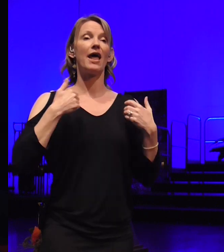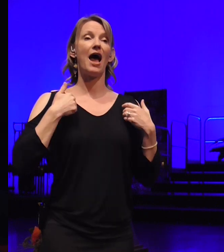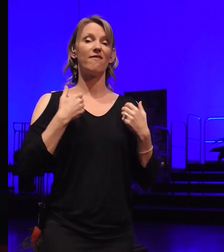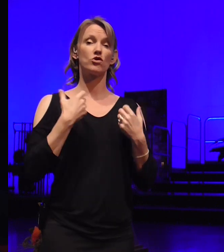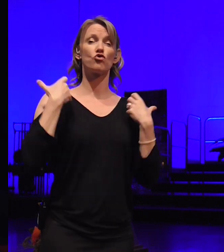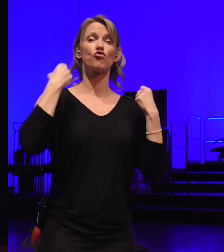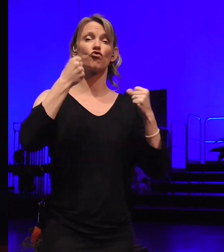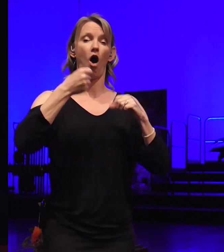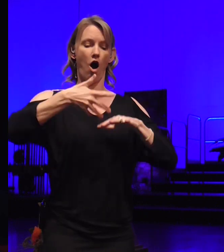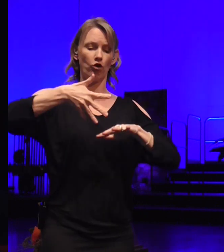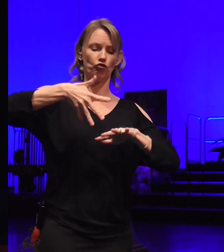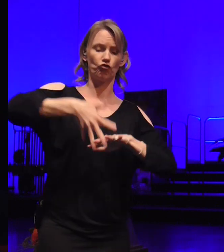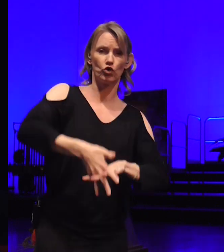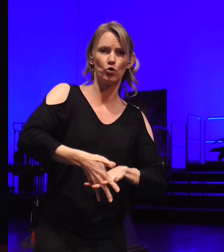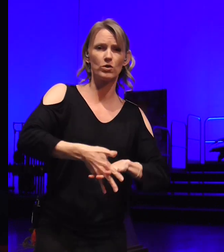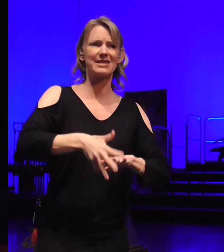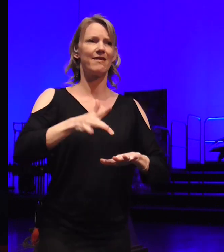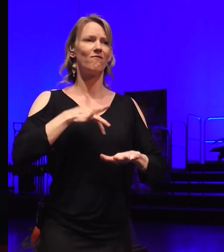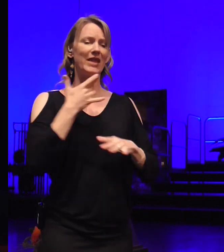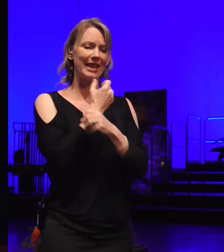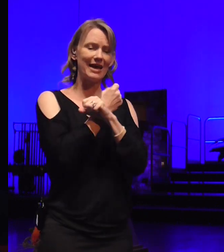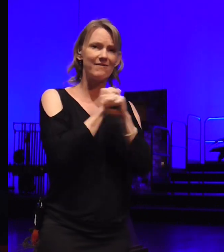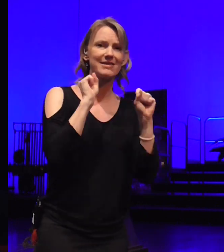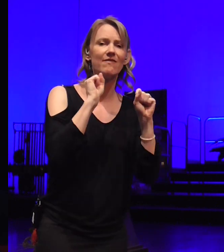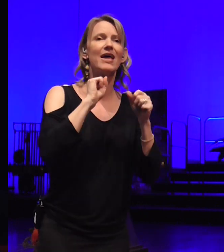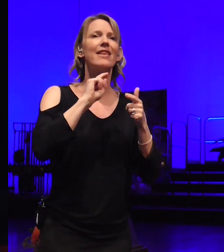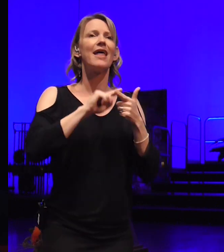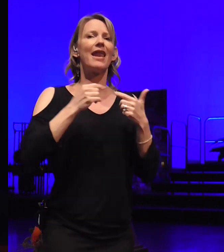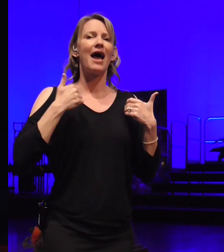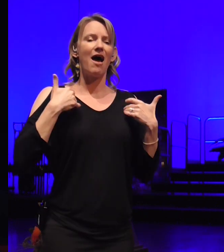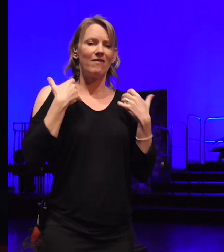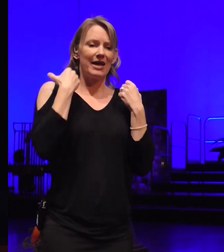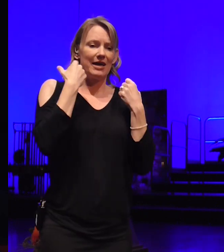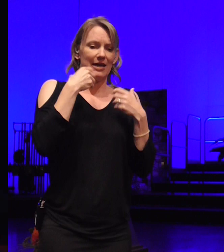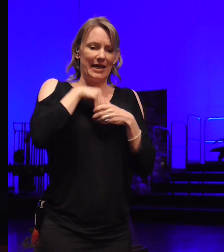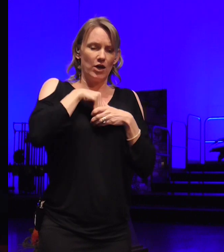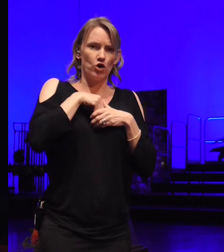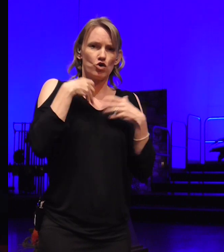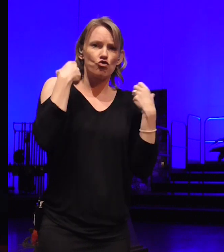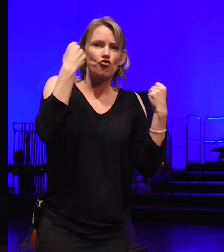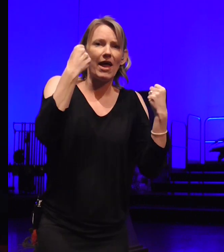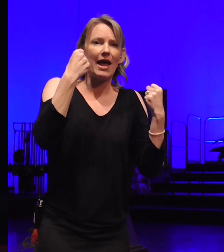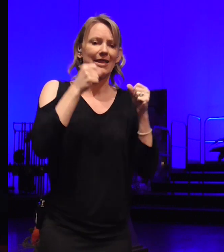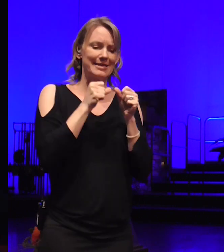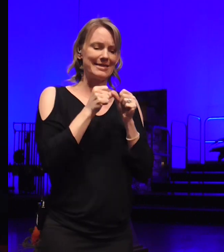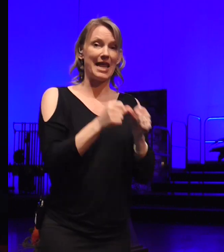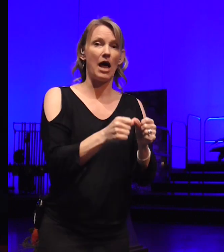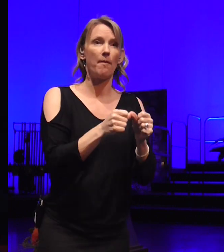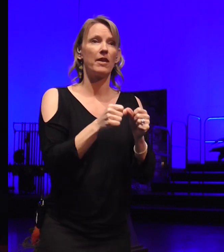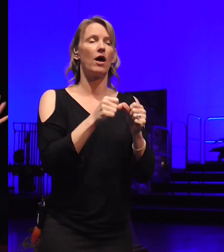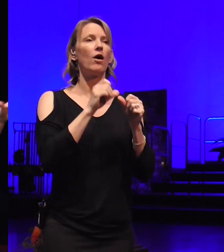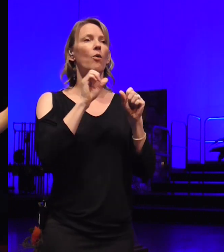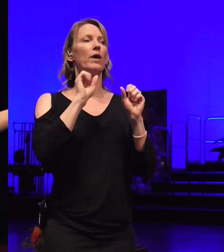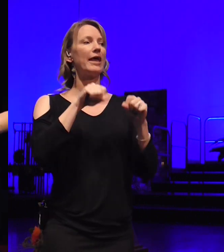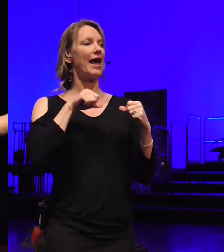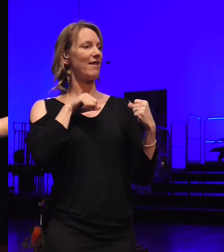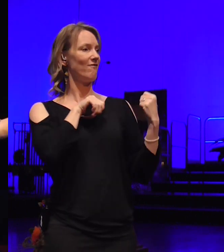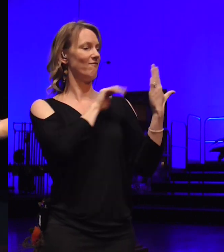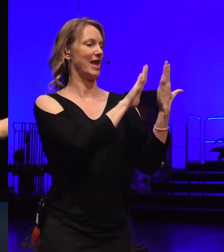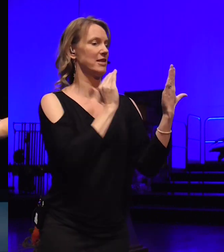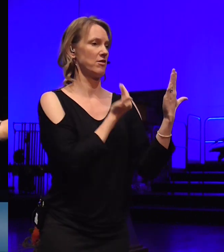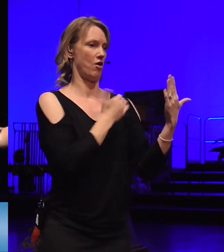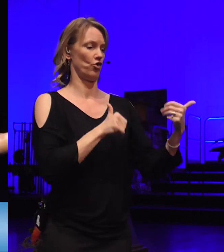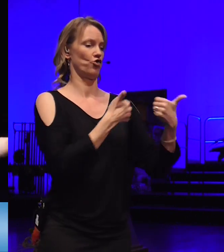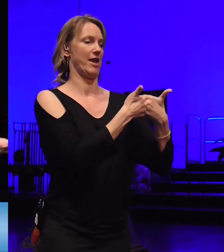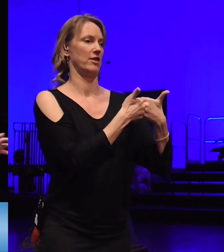strong roots and that sense of safety, then we have this inner strength and the soul stamina and the ability to face the